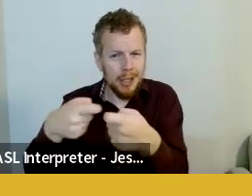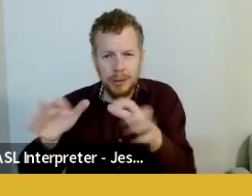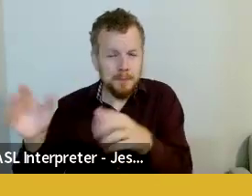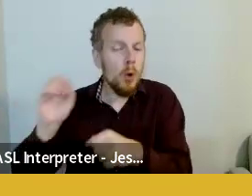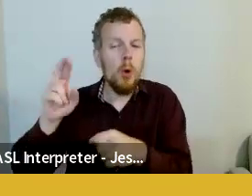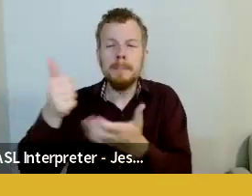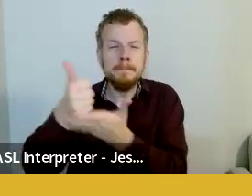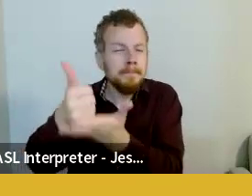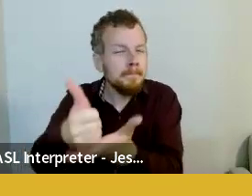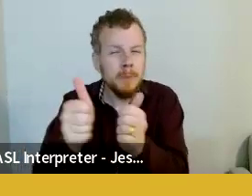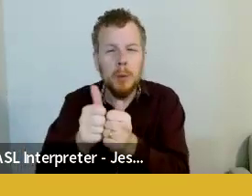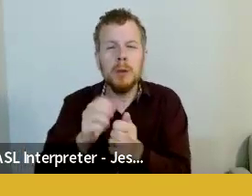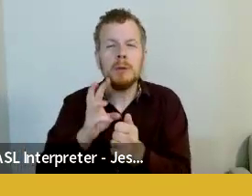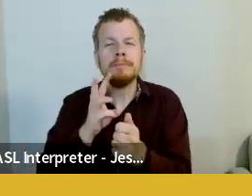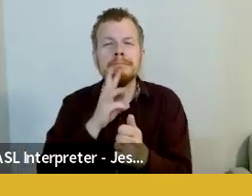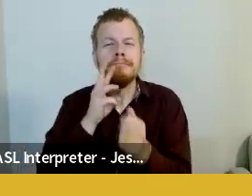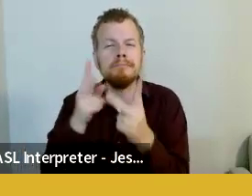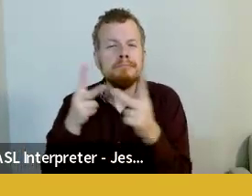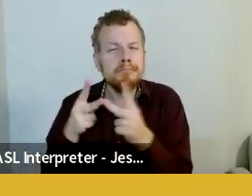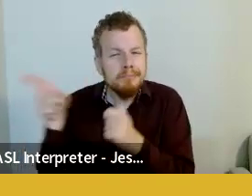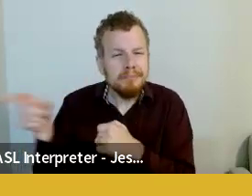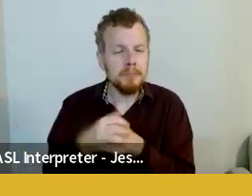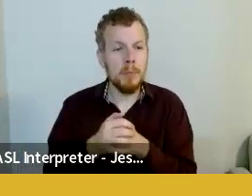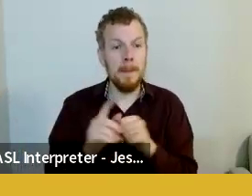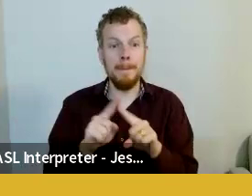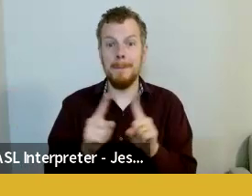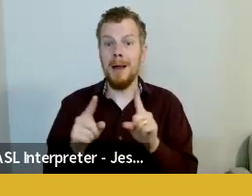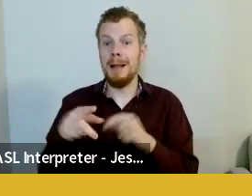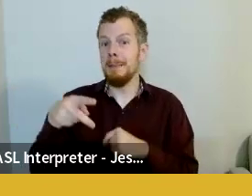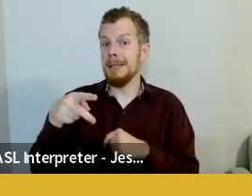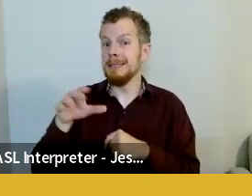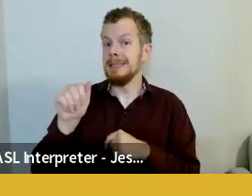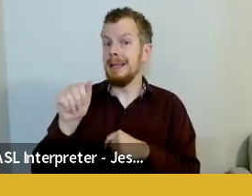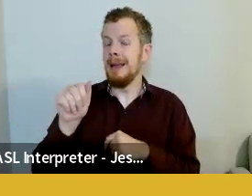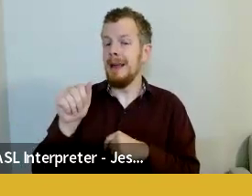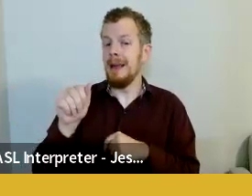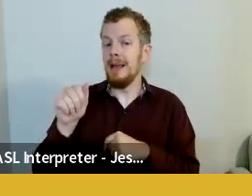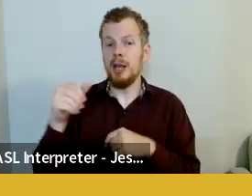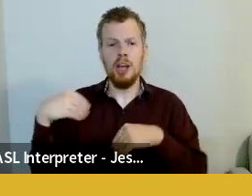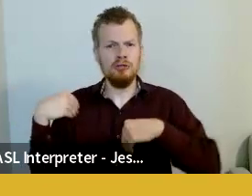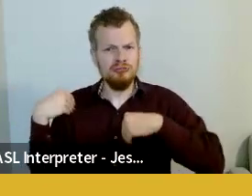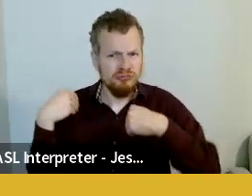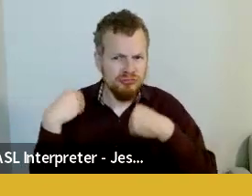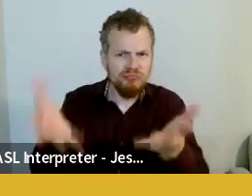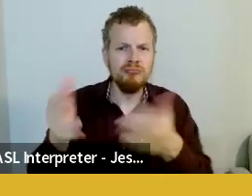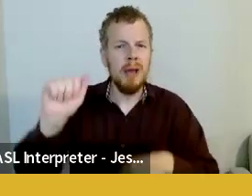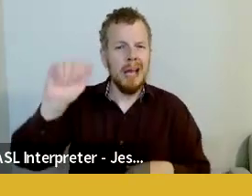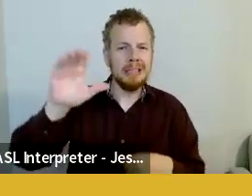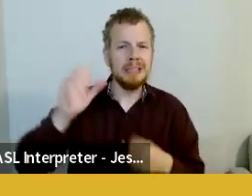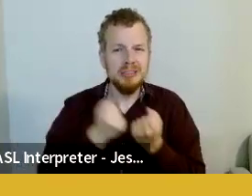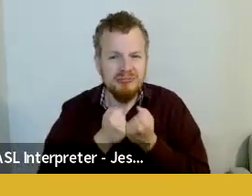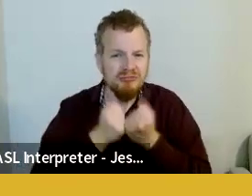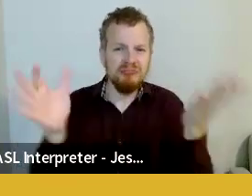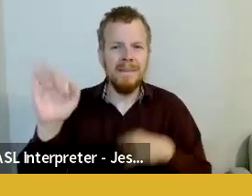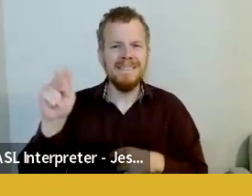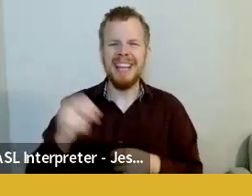to individuals is that unfortunately, the PCA heat line does not offer free ACs or fans, fan units,